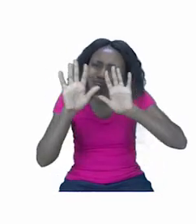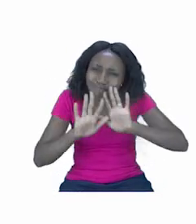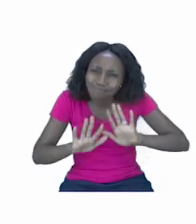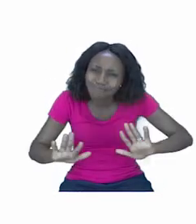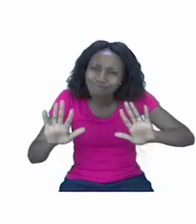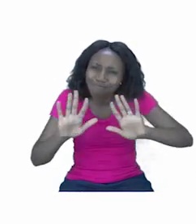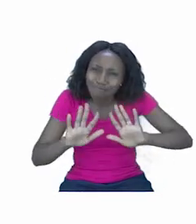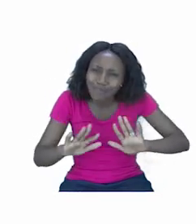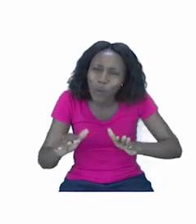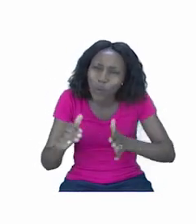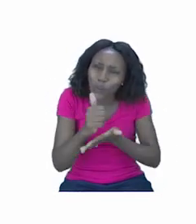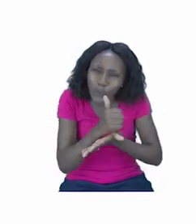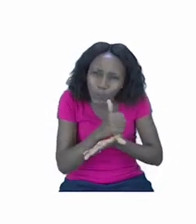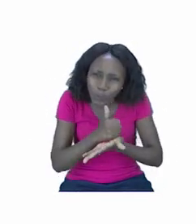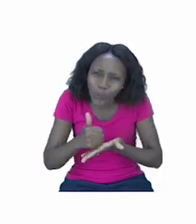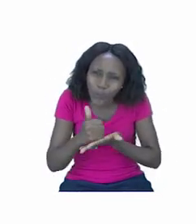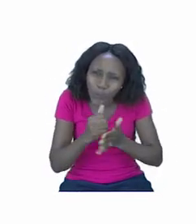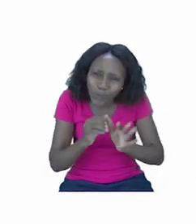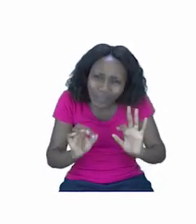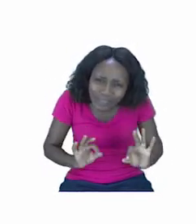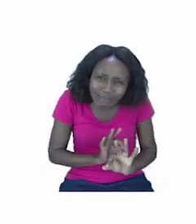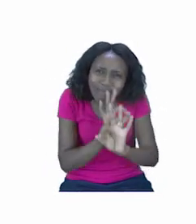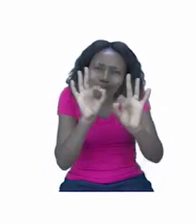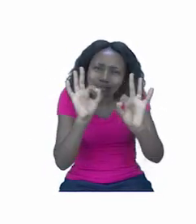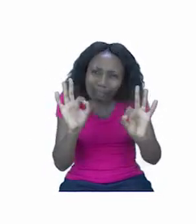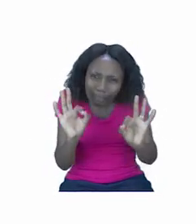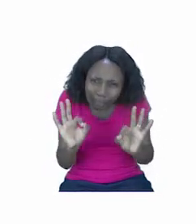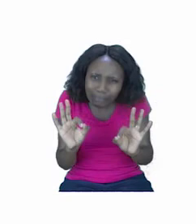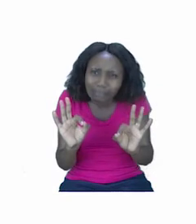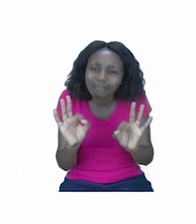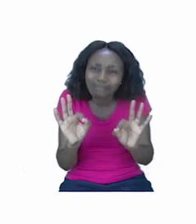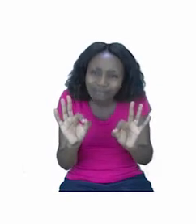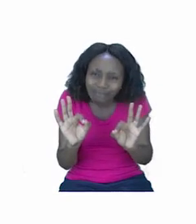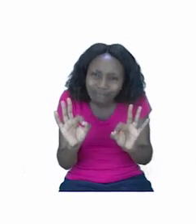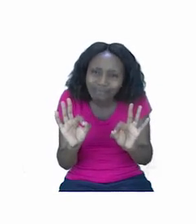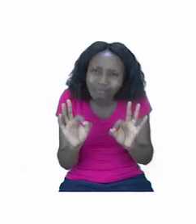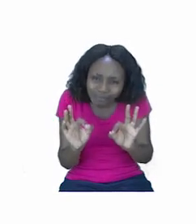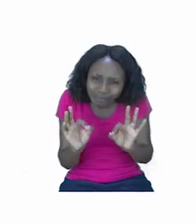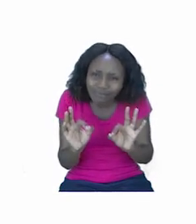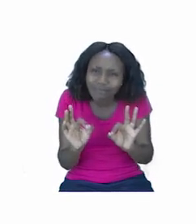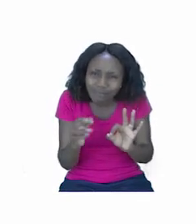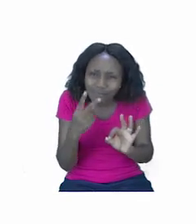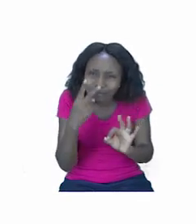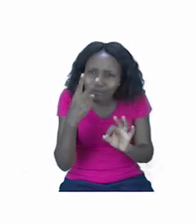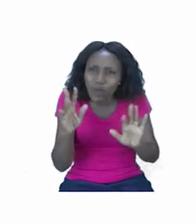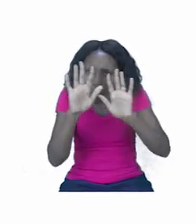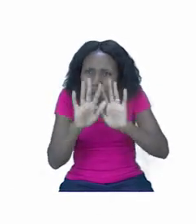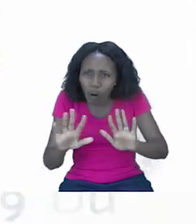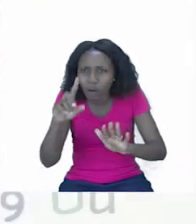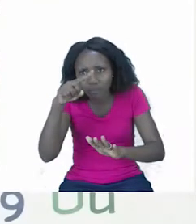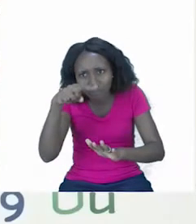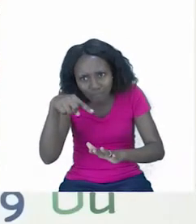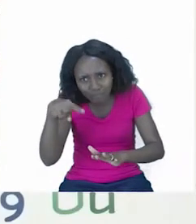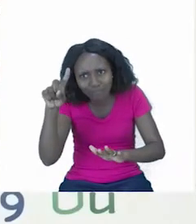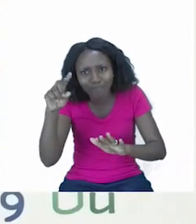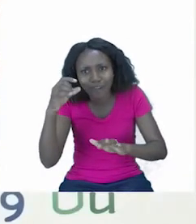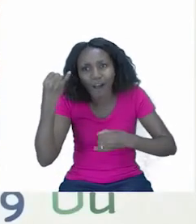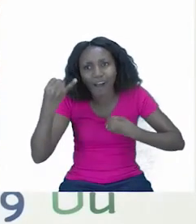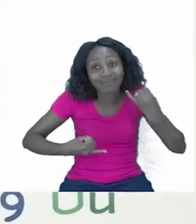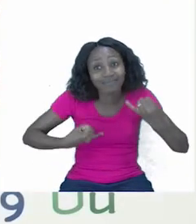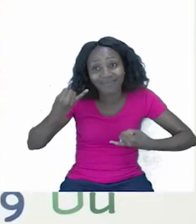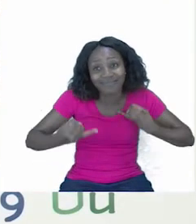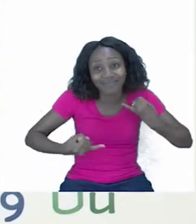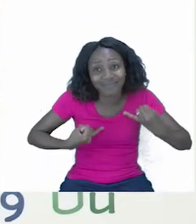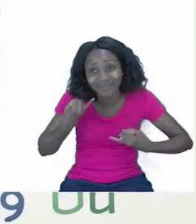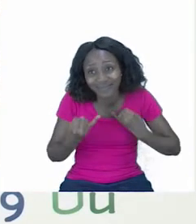and girls, and check each word that you have used the correct color. Have fun, and I will